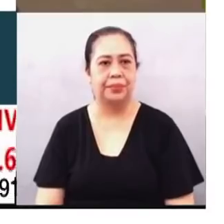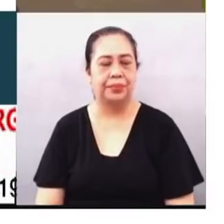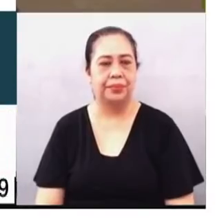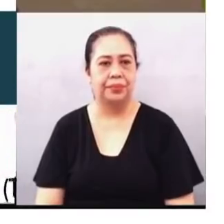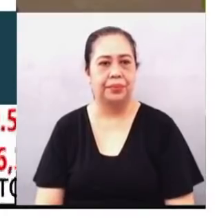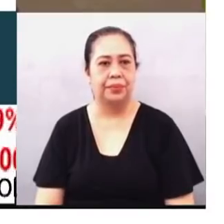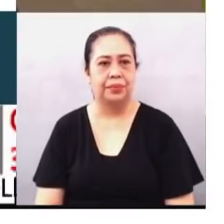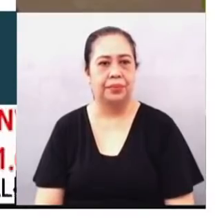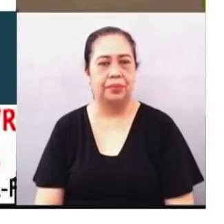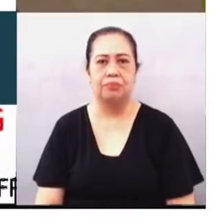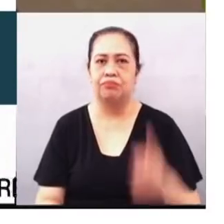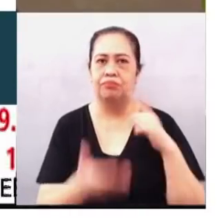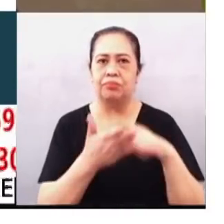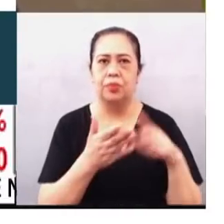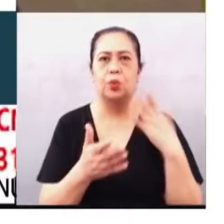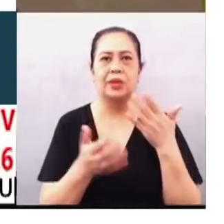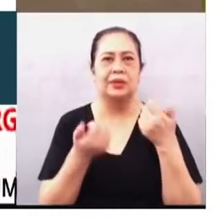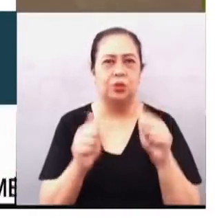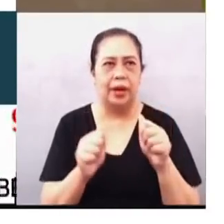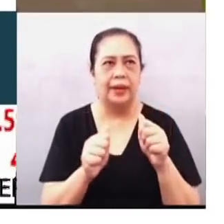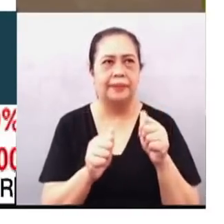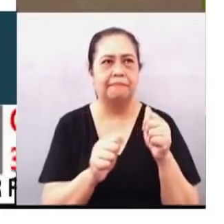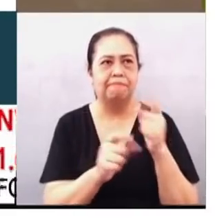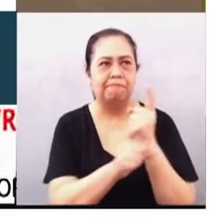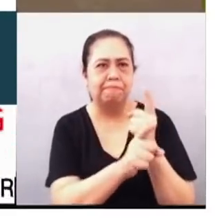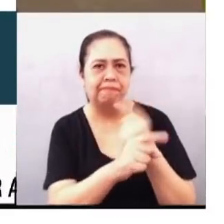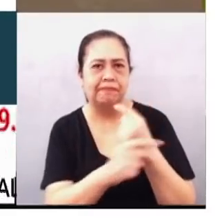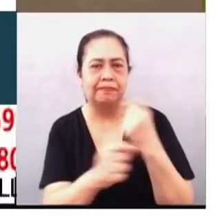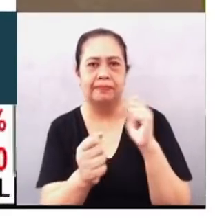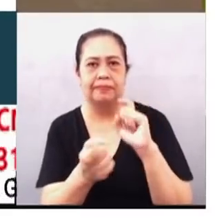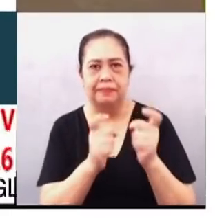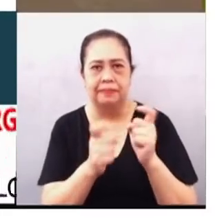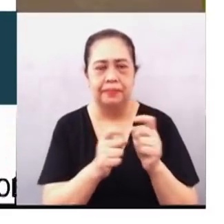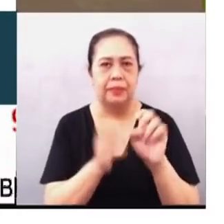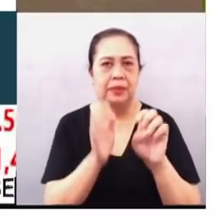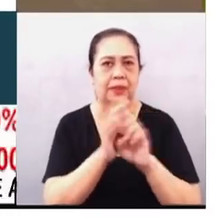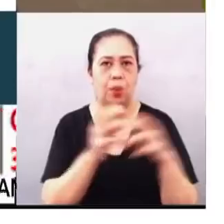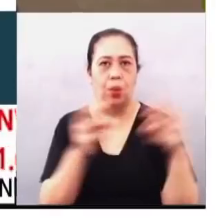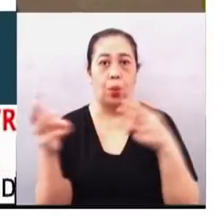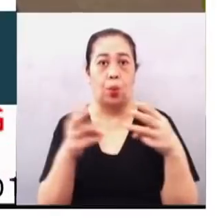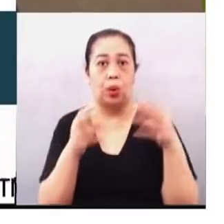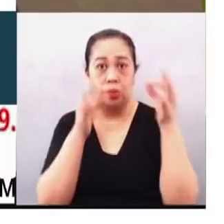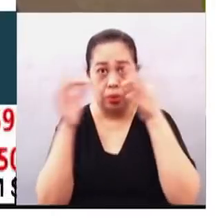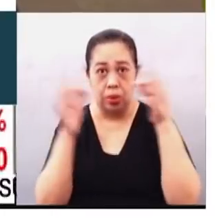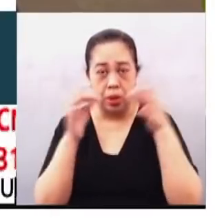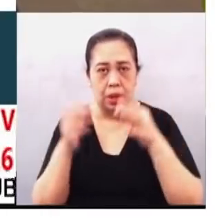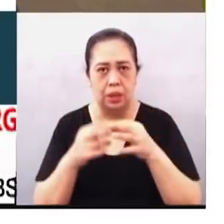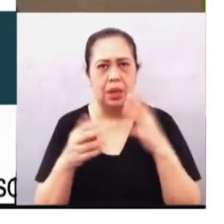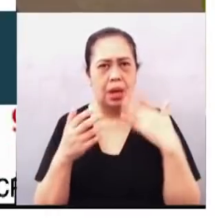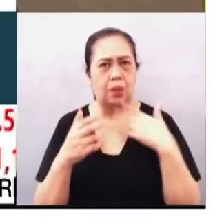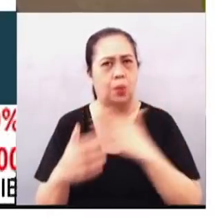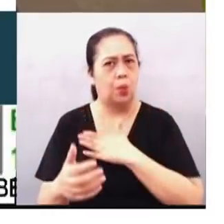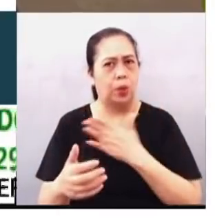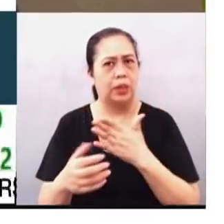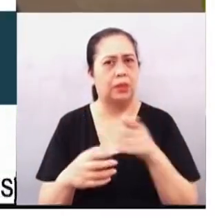nakikita naman natin. So we'll try to correct that. Like for example, yung ating war on drugs. I am willing to